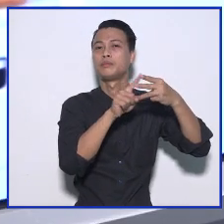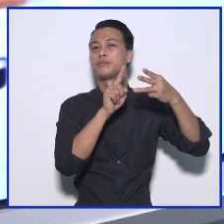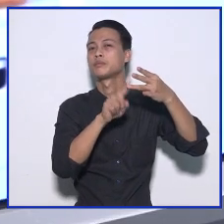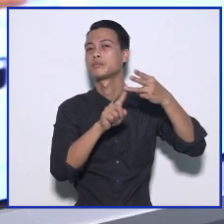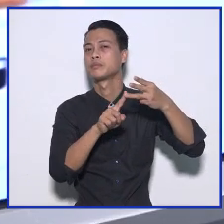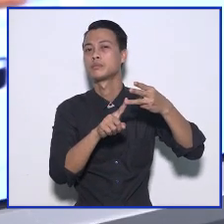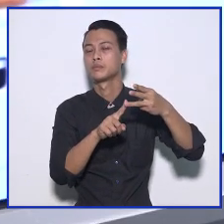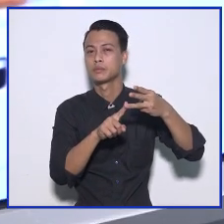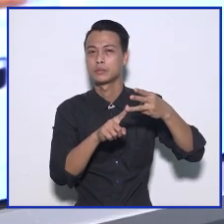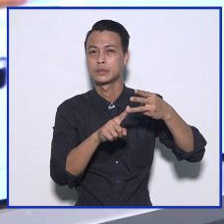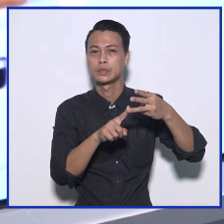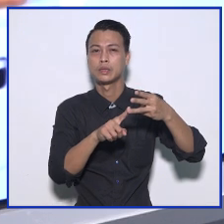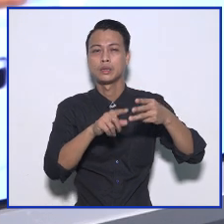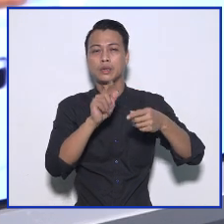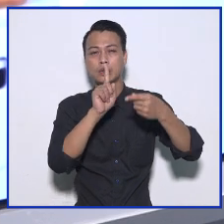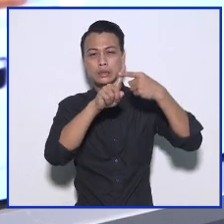impatient